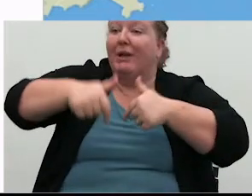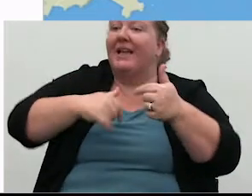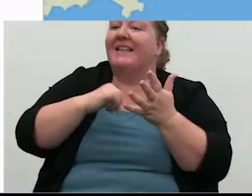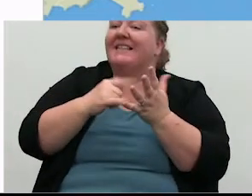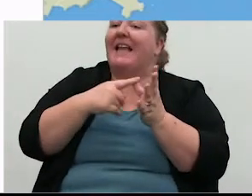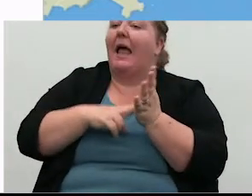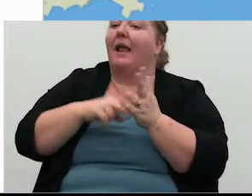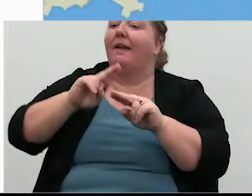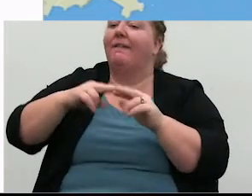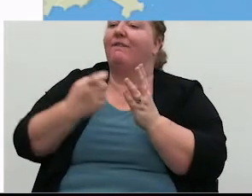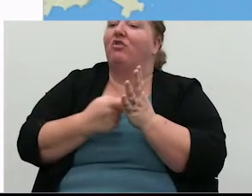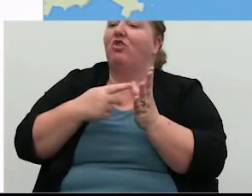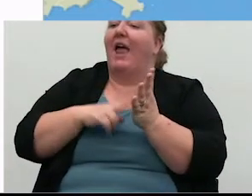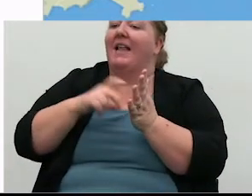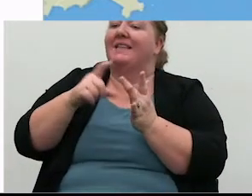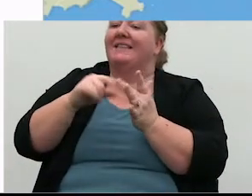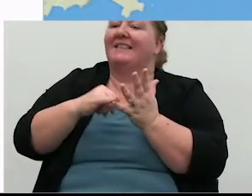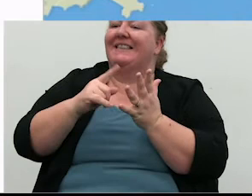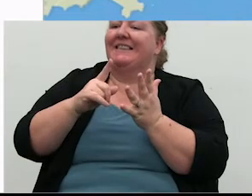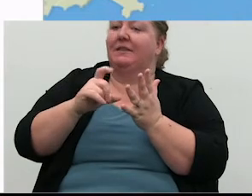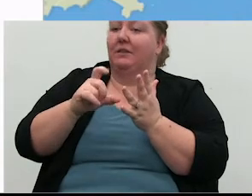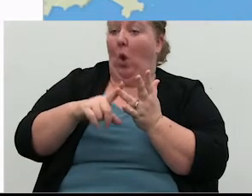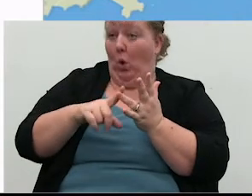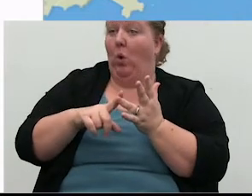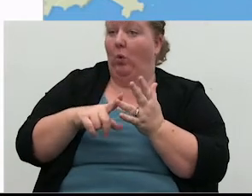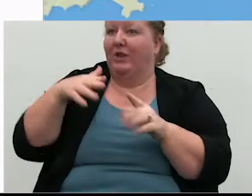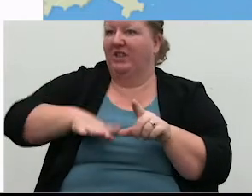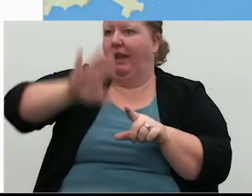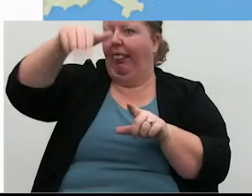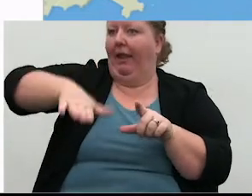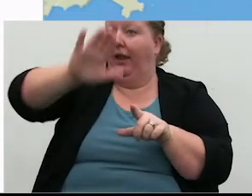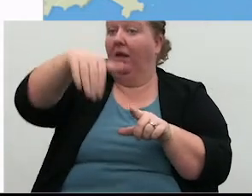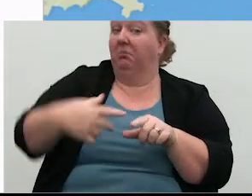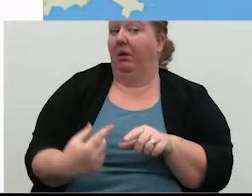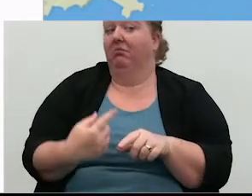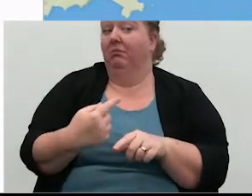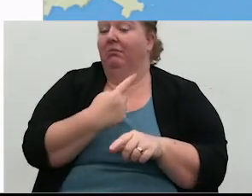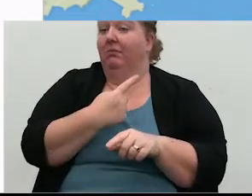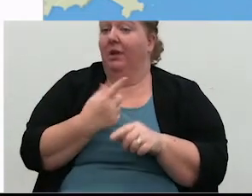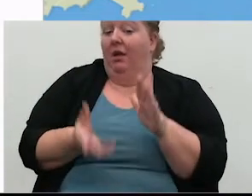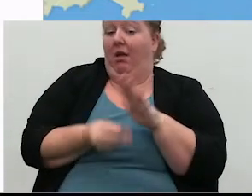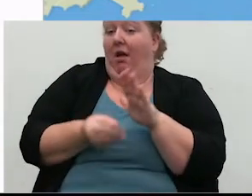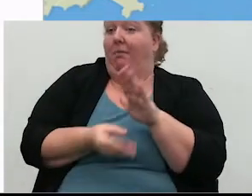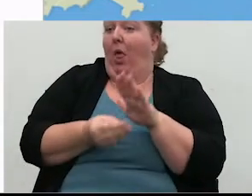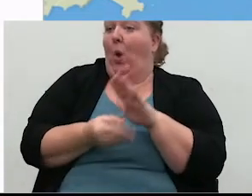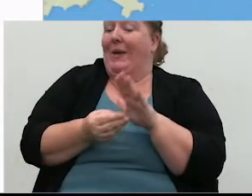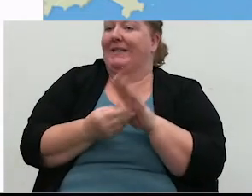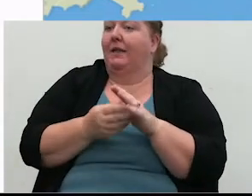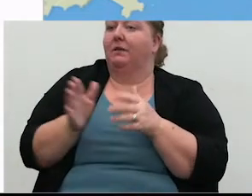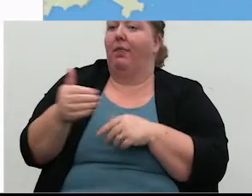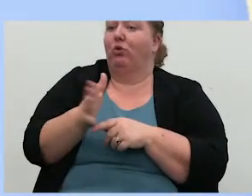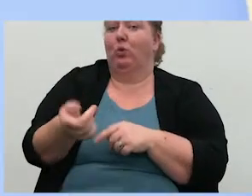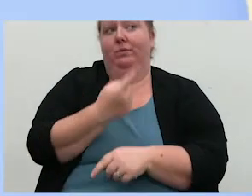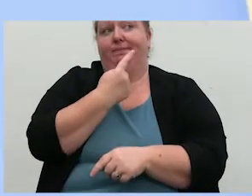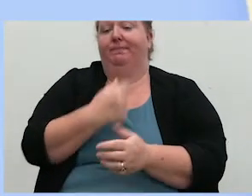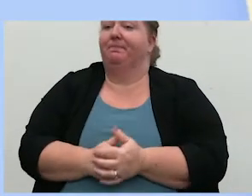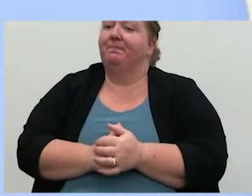San Francisco, which is very hilly, as we know. And when he came back, he uploaded his route, and it looked like